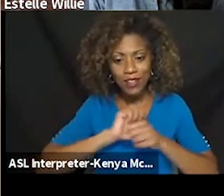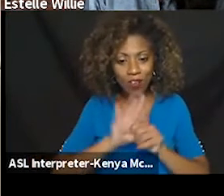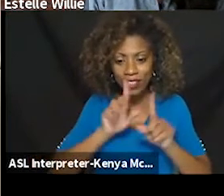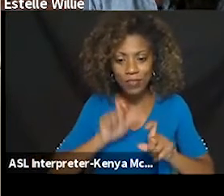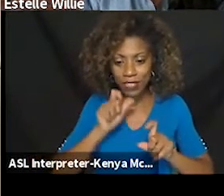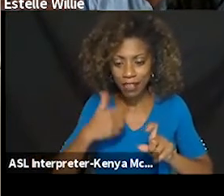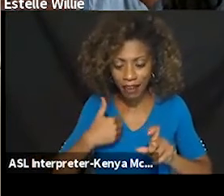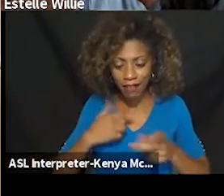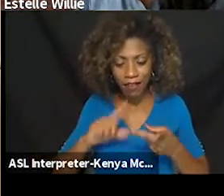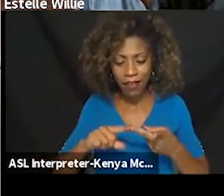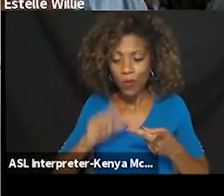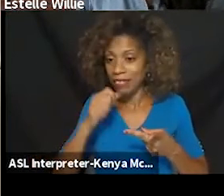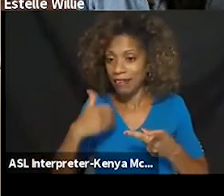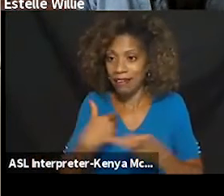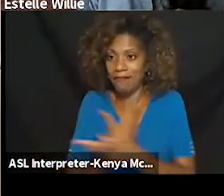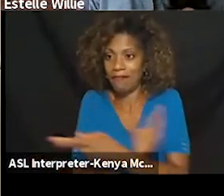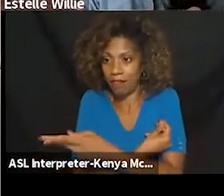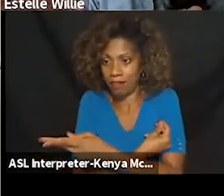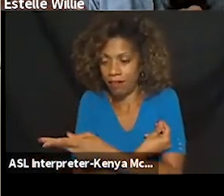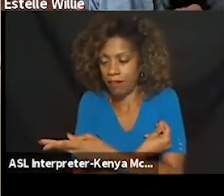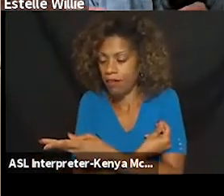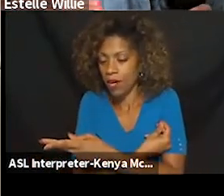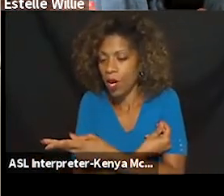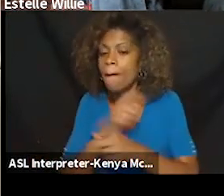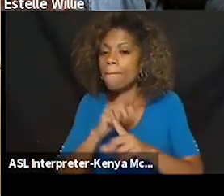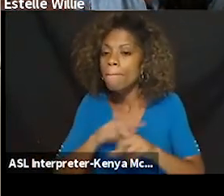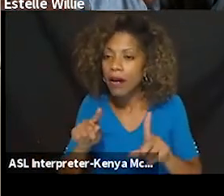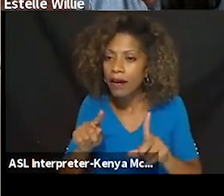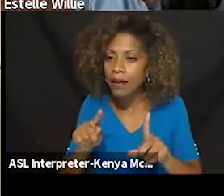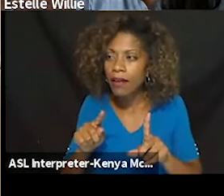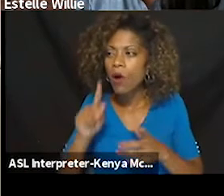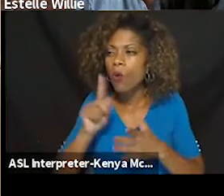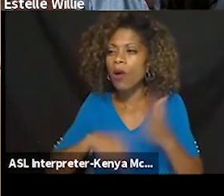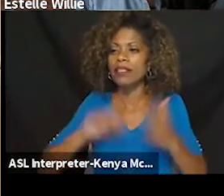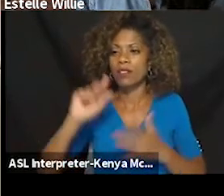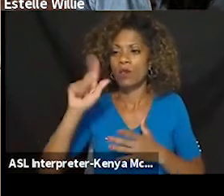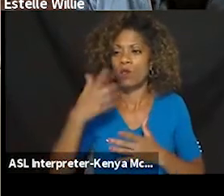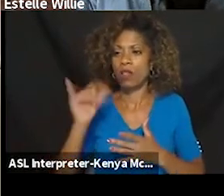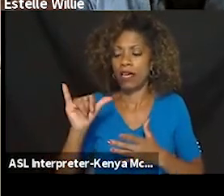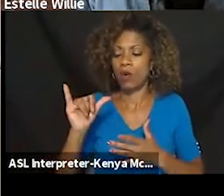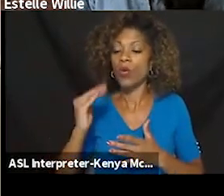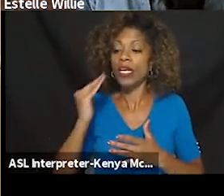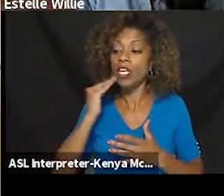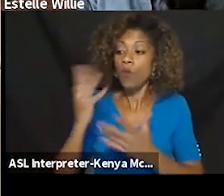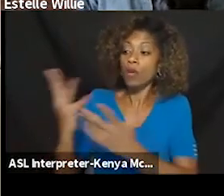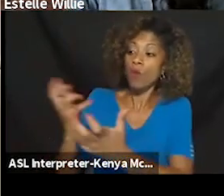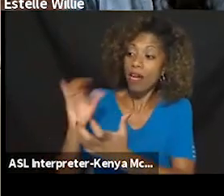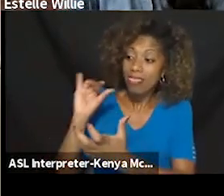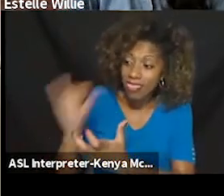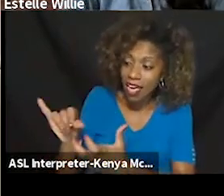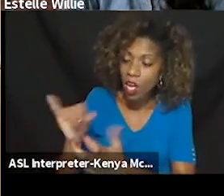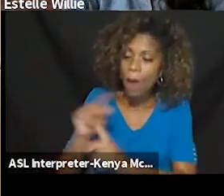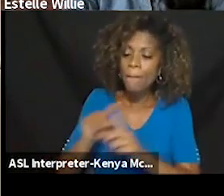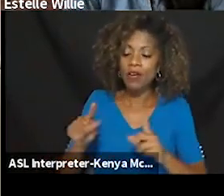actually help with a data-driven response. But what does that look like and how can we do it? That was something